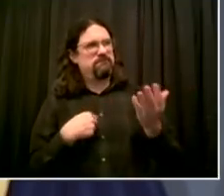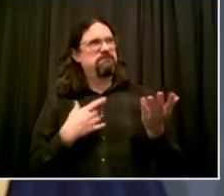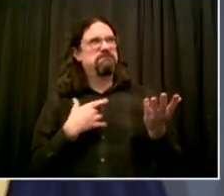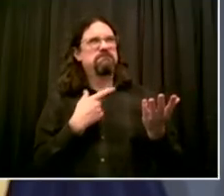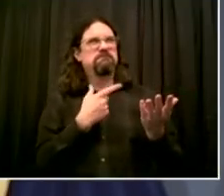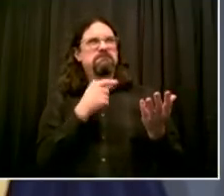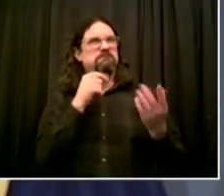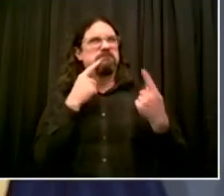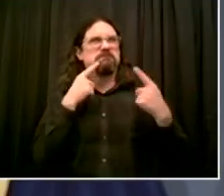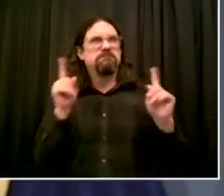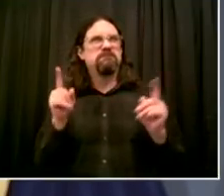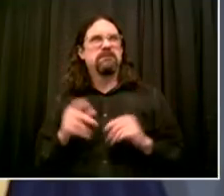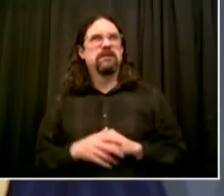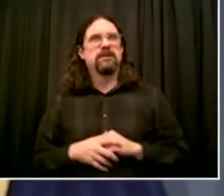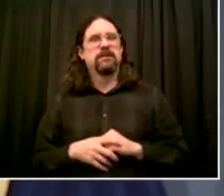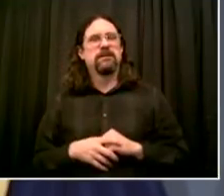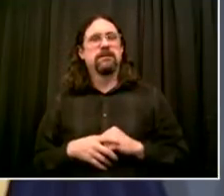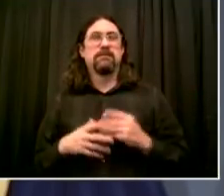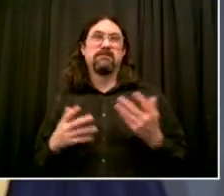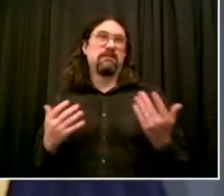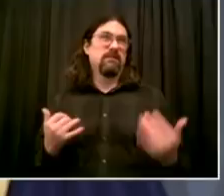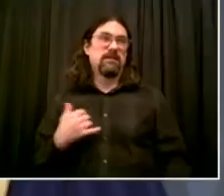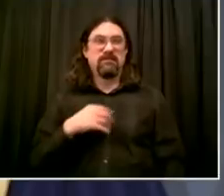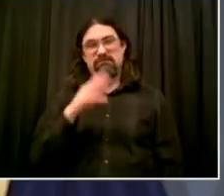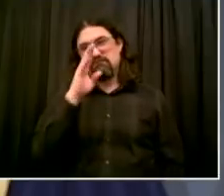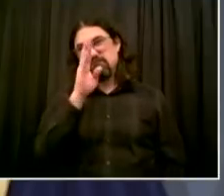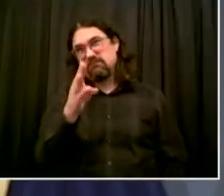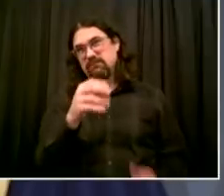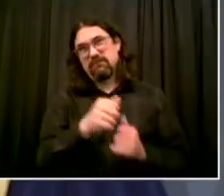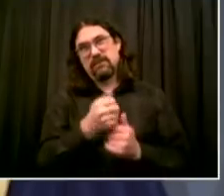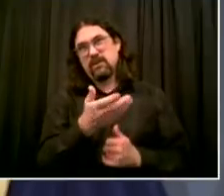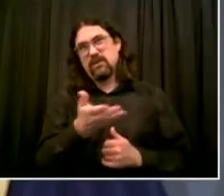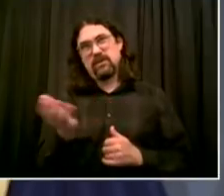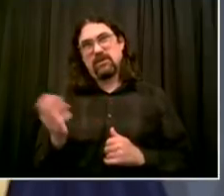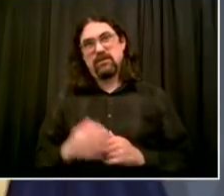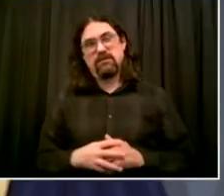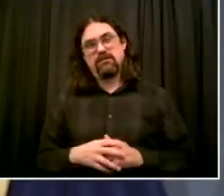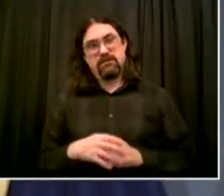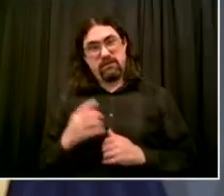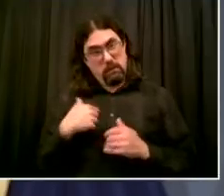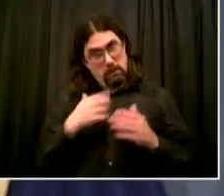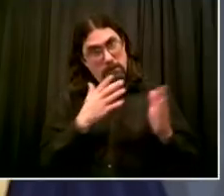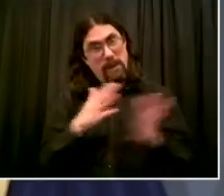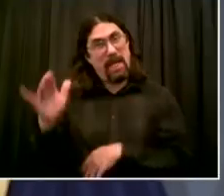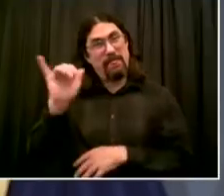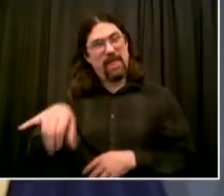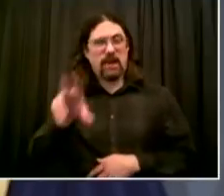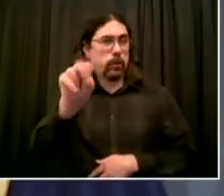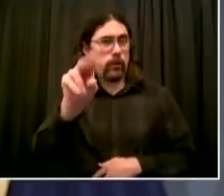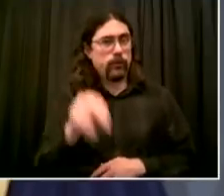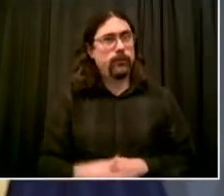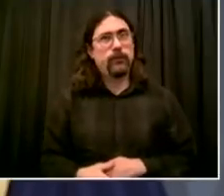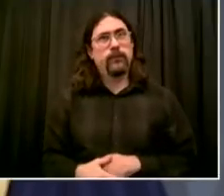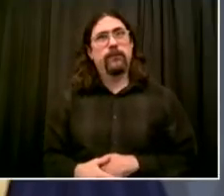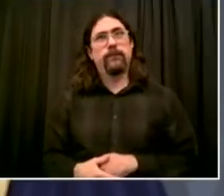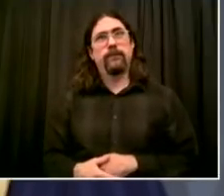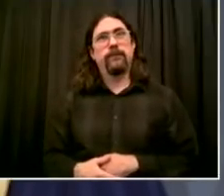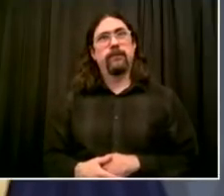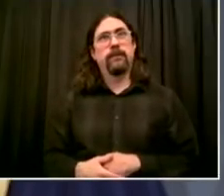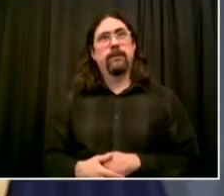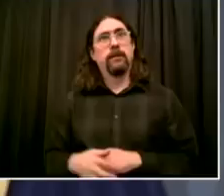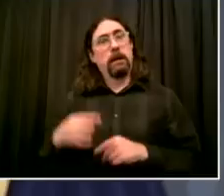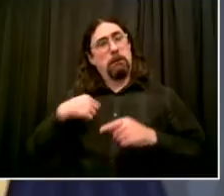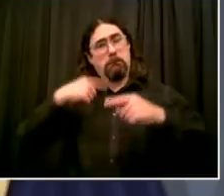impact, and we've got to keep figuring out how to get people to use them. I do empathize with anyone who doesn't really enjoy